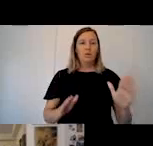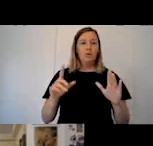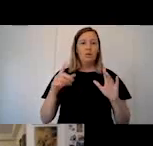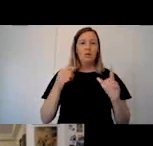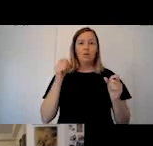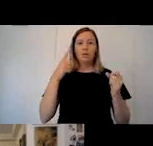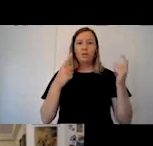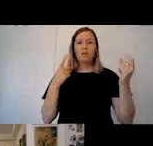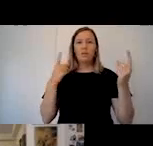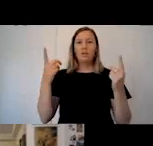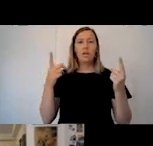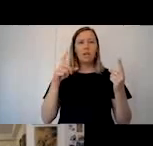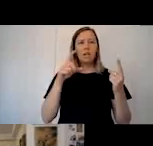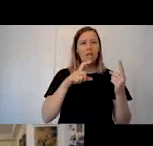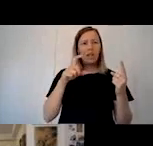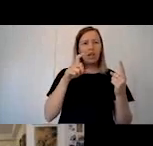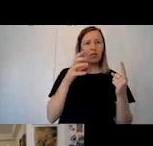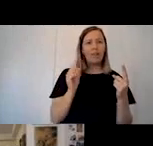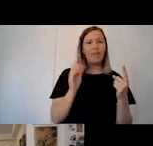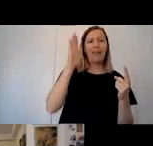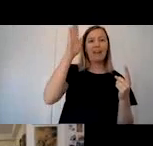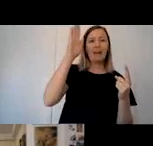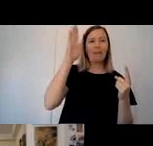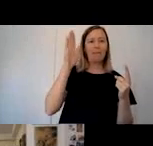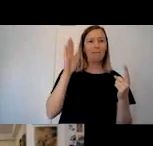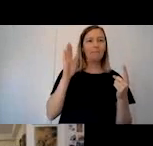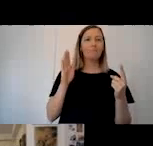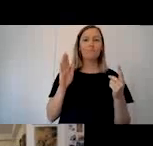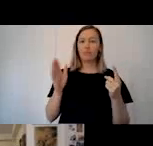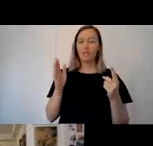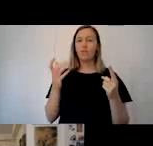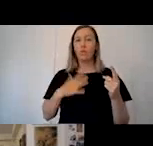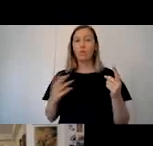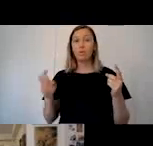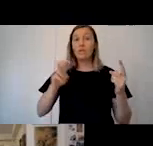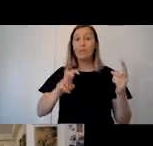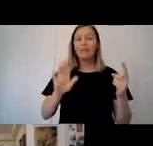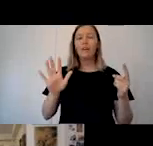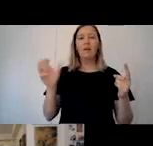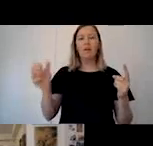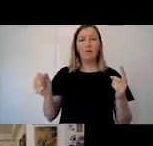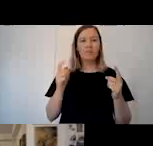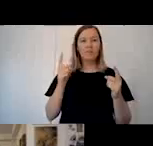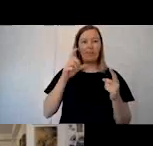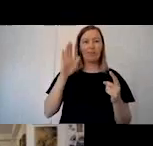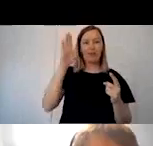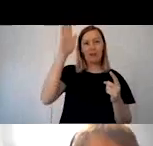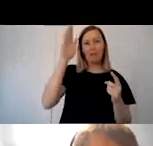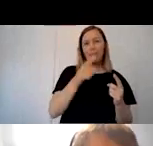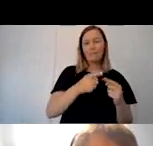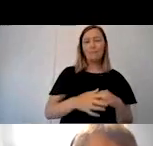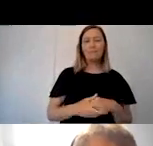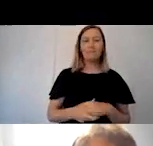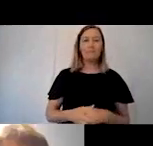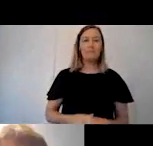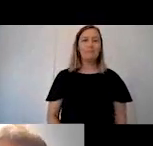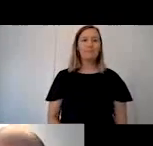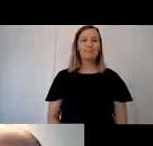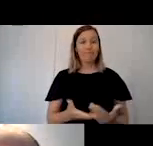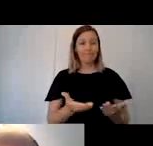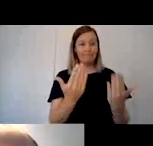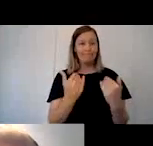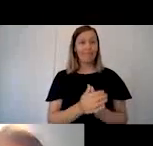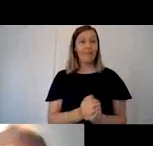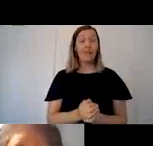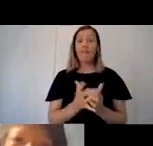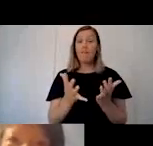a second, because Catherine has been with Oh, us sure, go ahead, go ahead. for some Sorry. time now. Yeah. Go ahead, I Catherine. don't